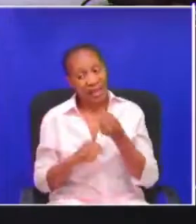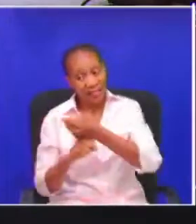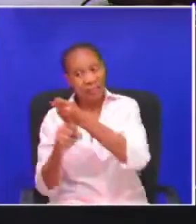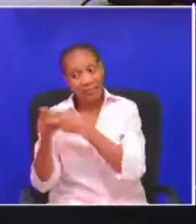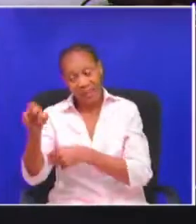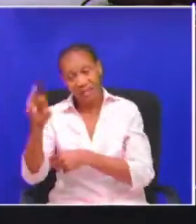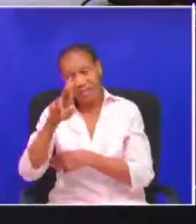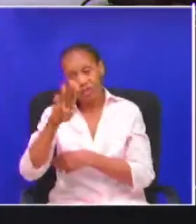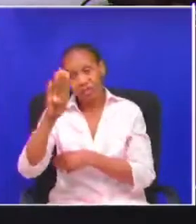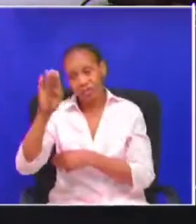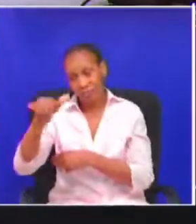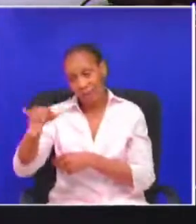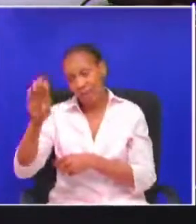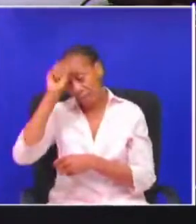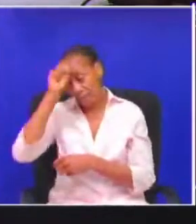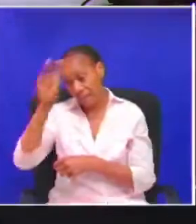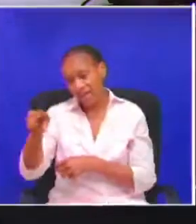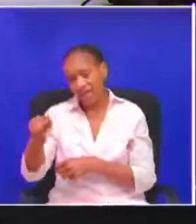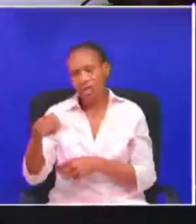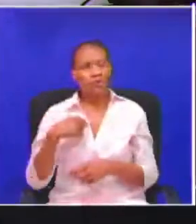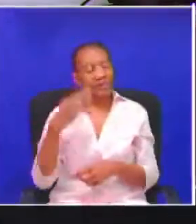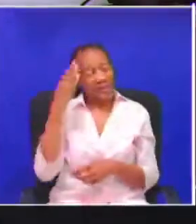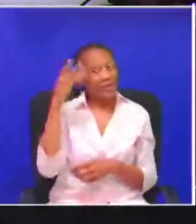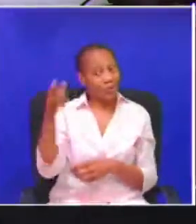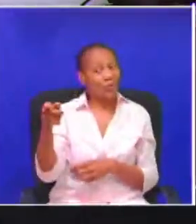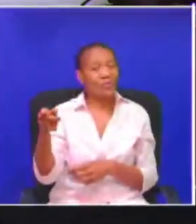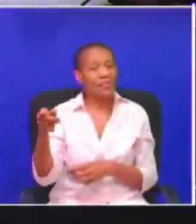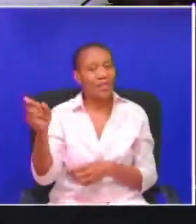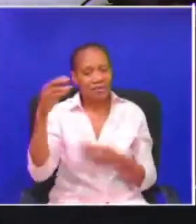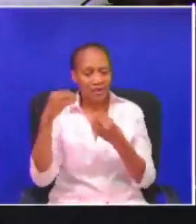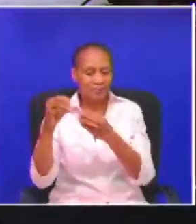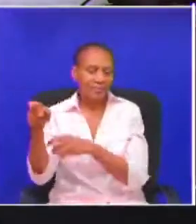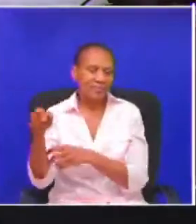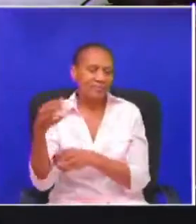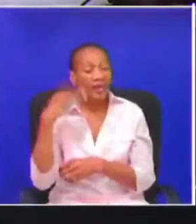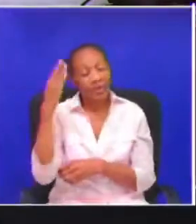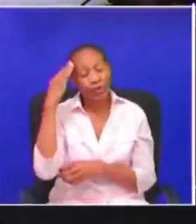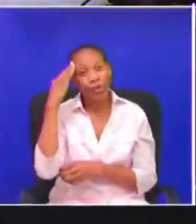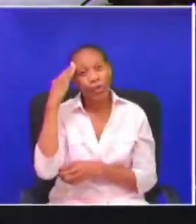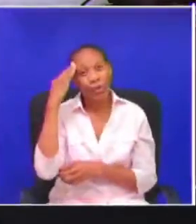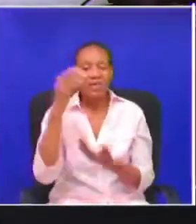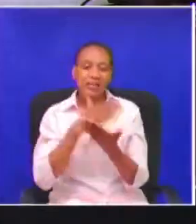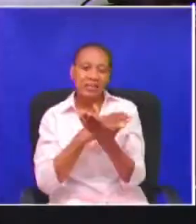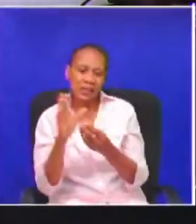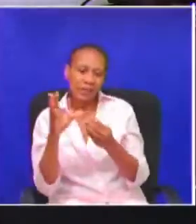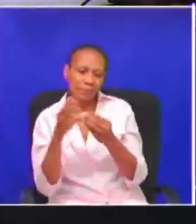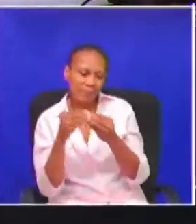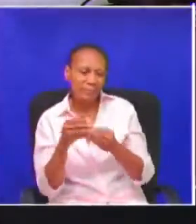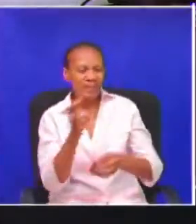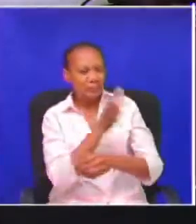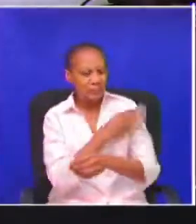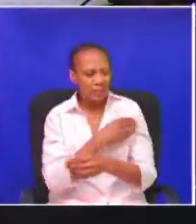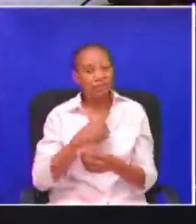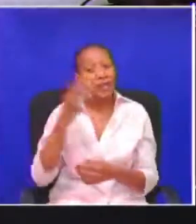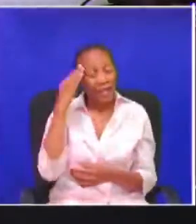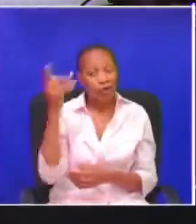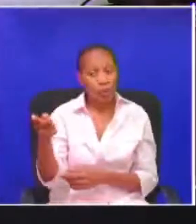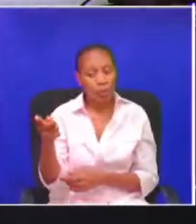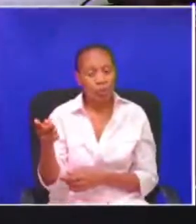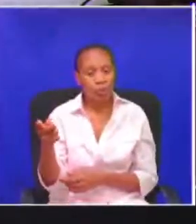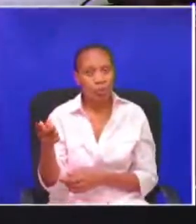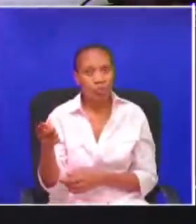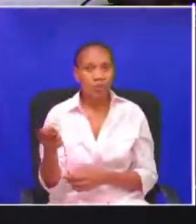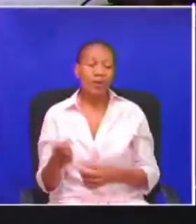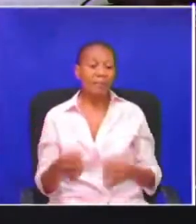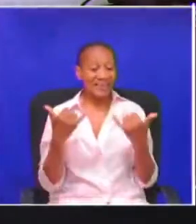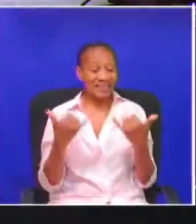I've known about that company and some of the officials and managers. I don't know the